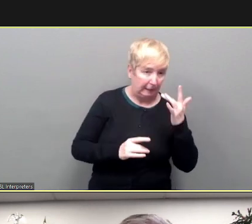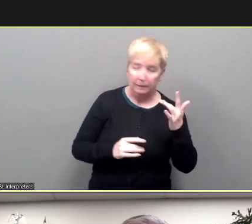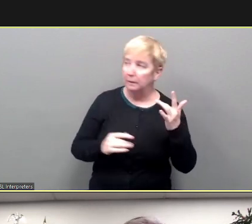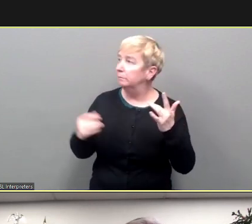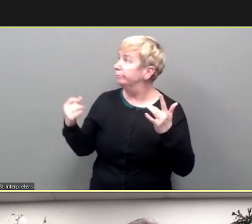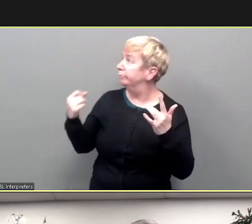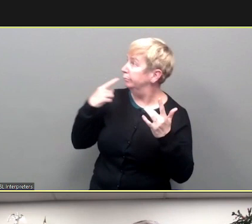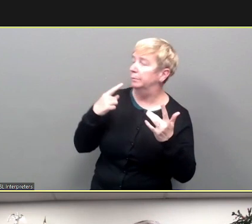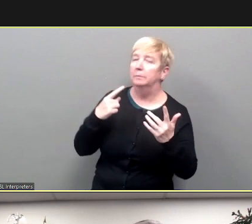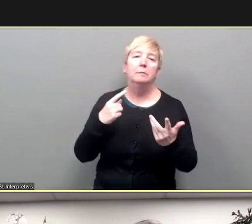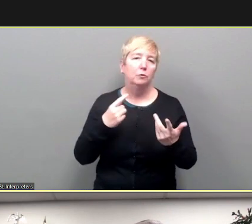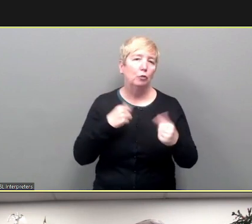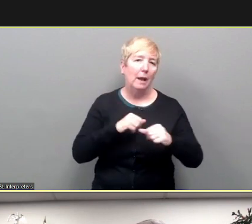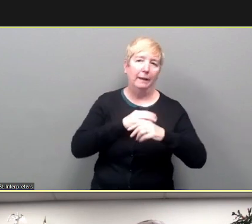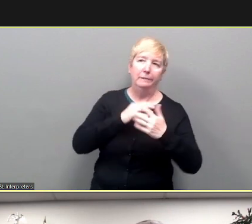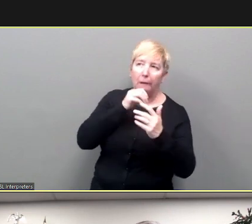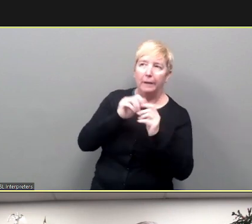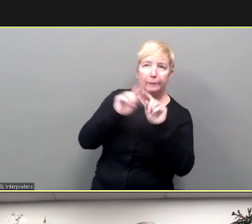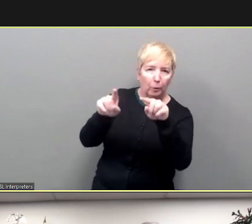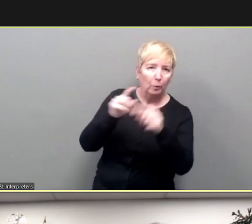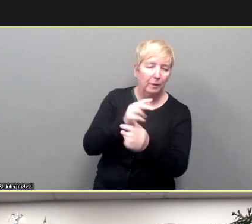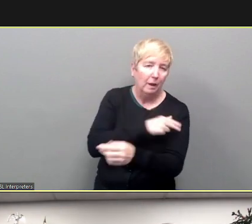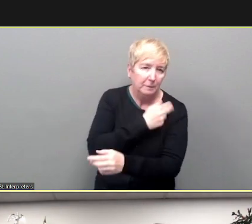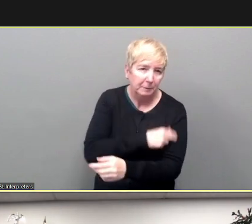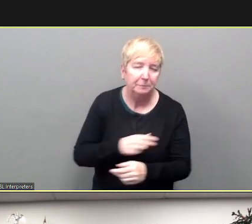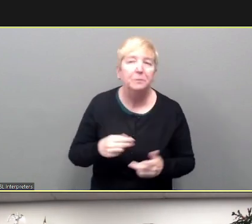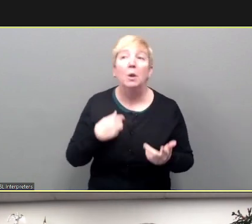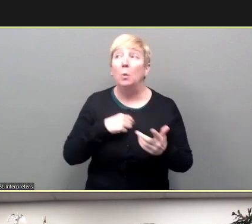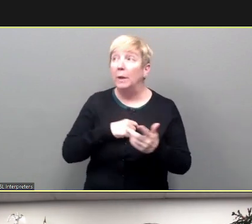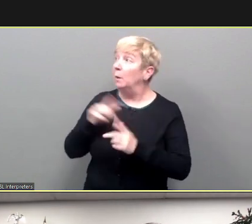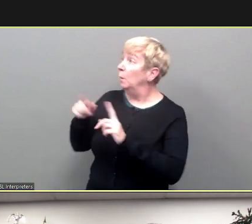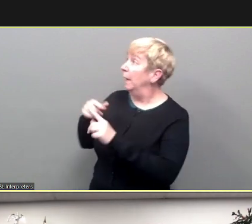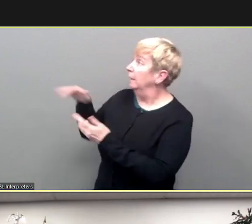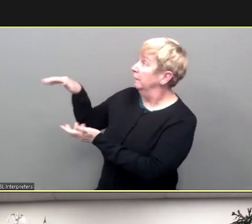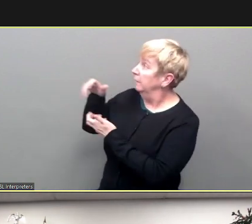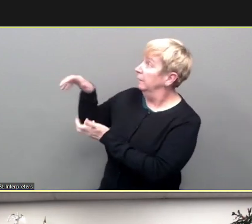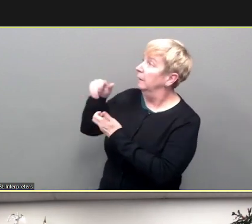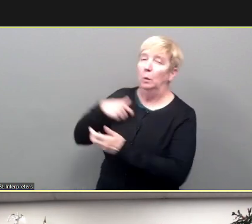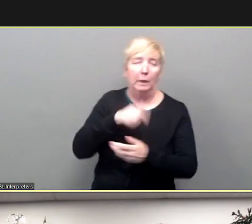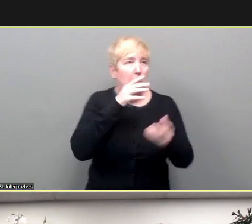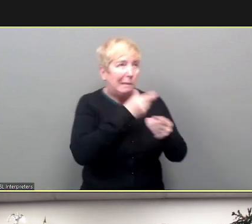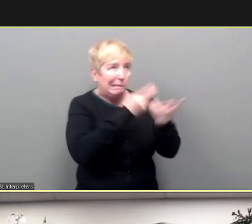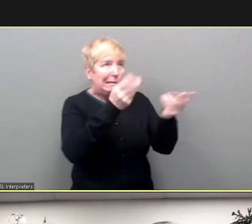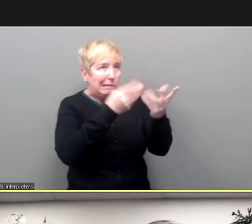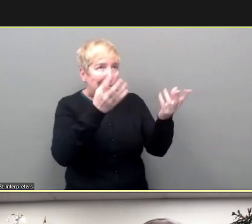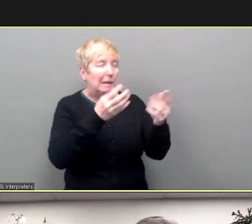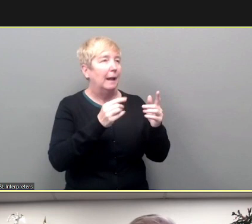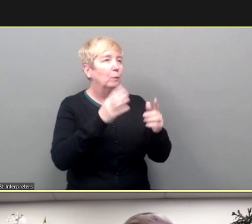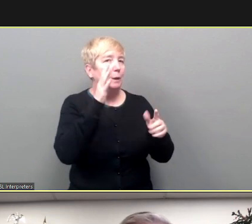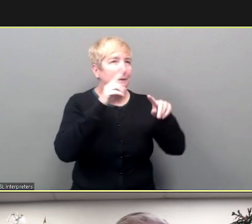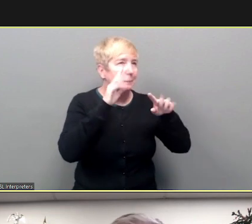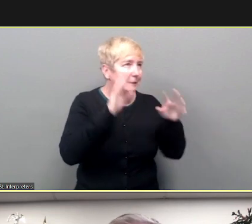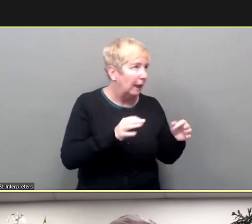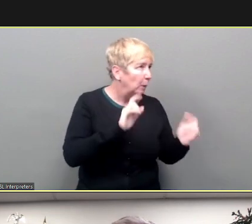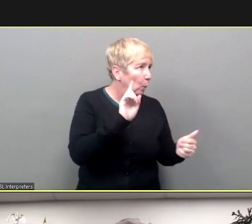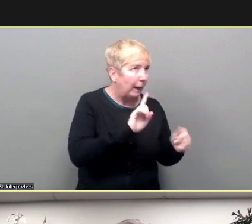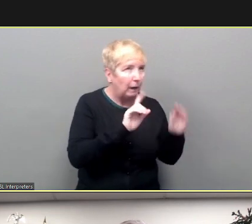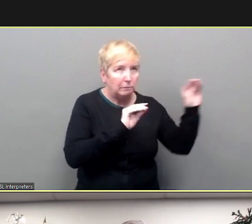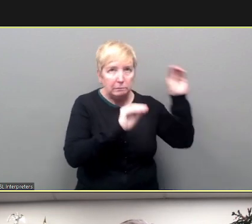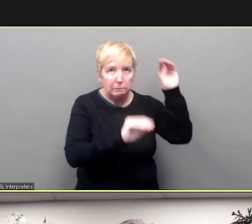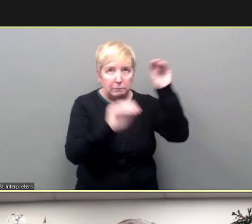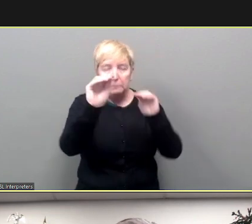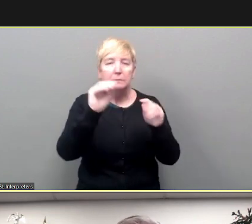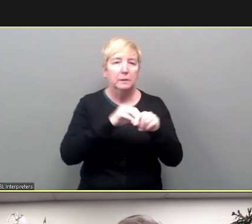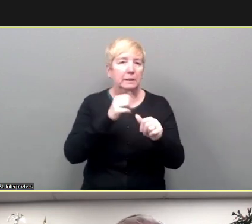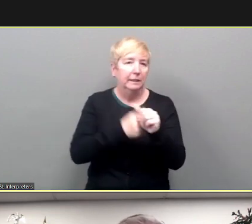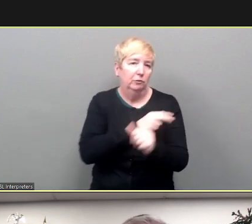MAB availability, but gradually as the supply chain kicks in and we get more and more doses, we'll be able to treat people all over the state. I